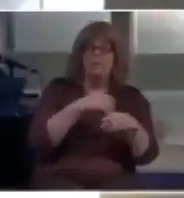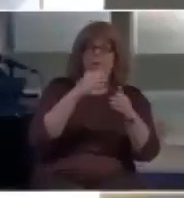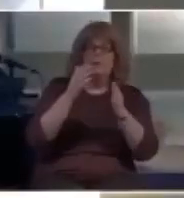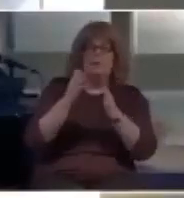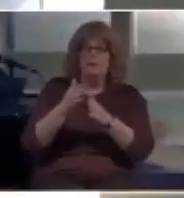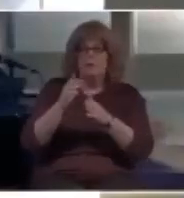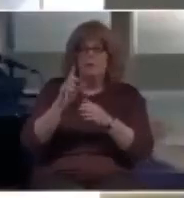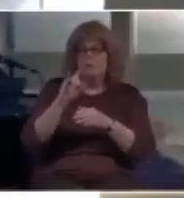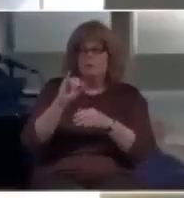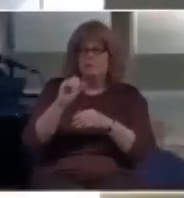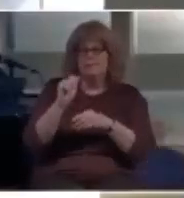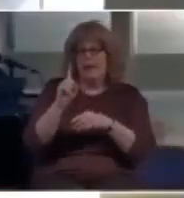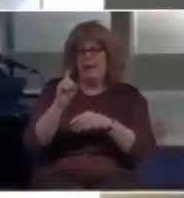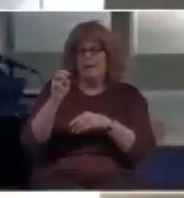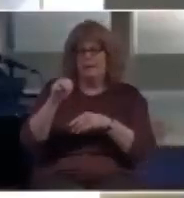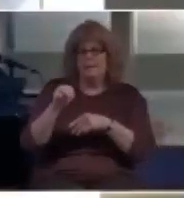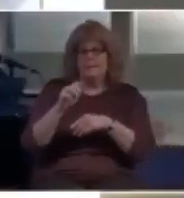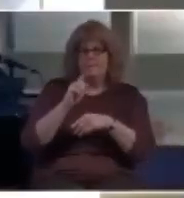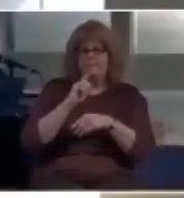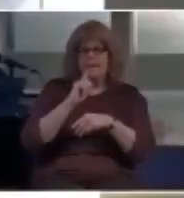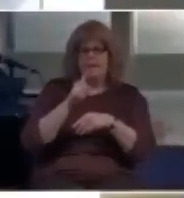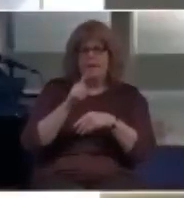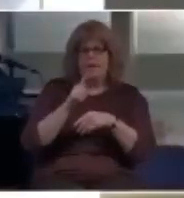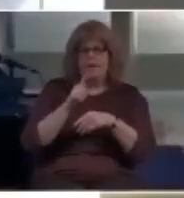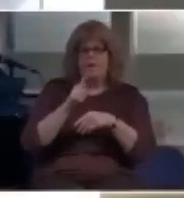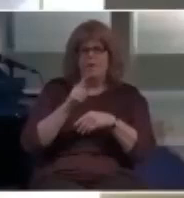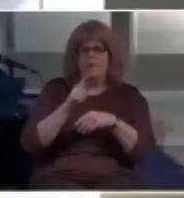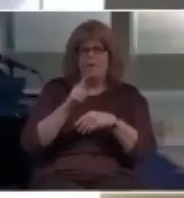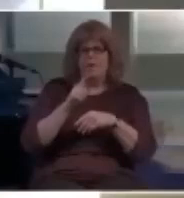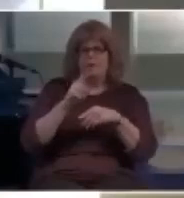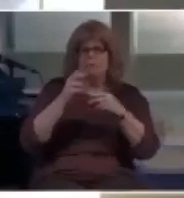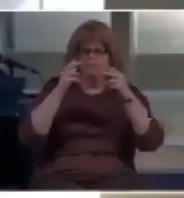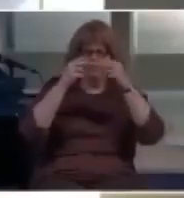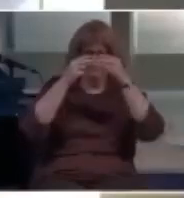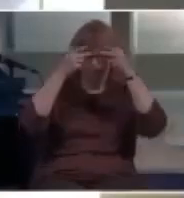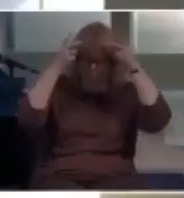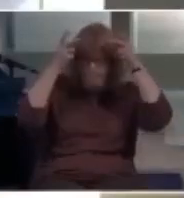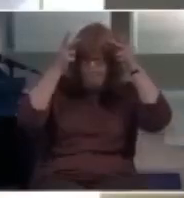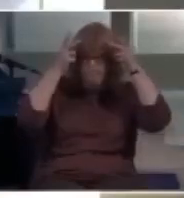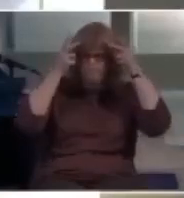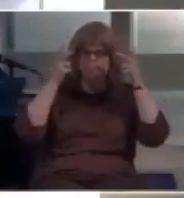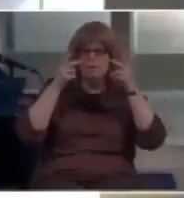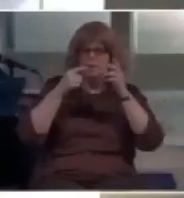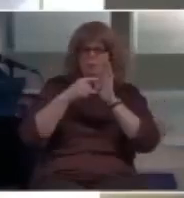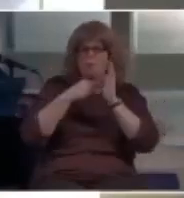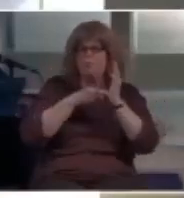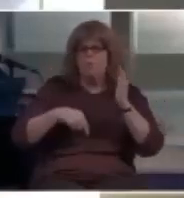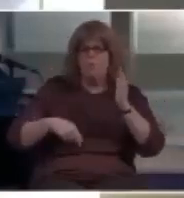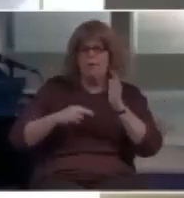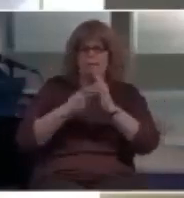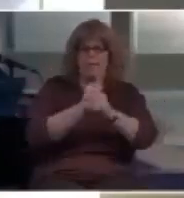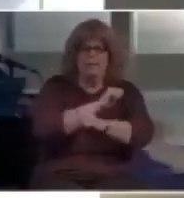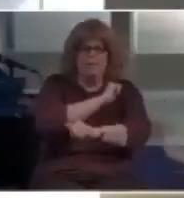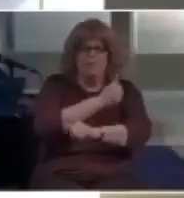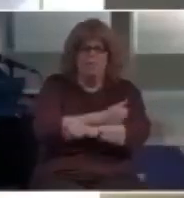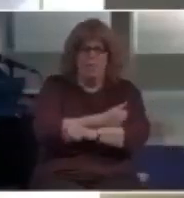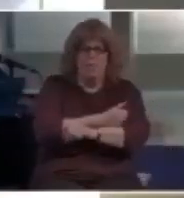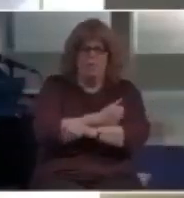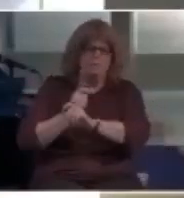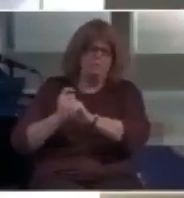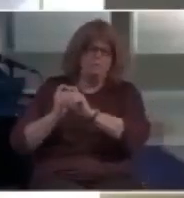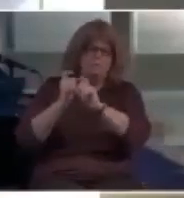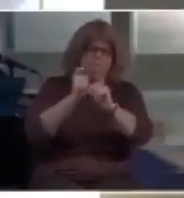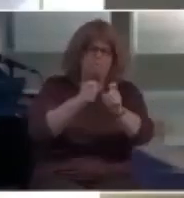the diadems are royal headbands, and they're symbols of authority wielded by the